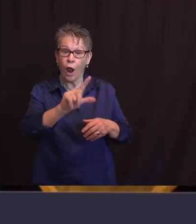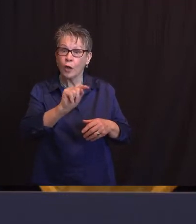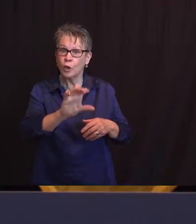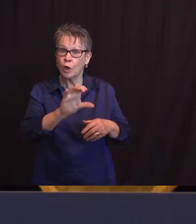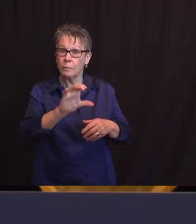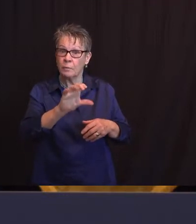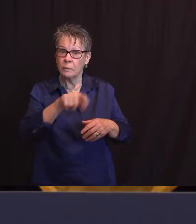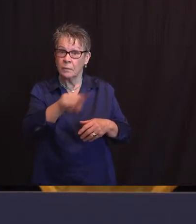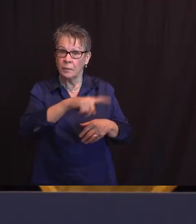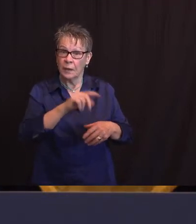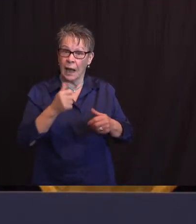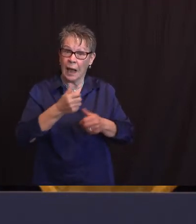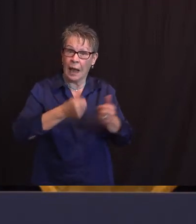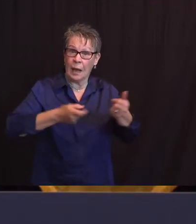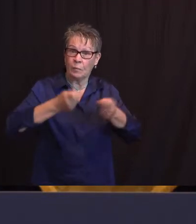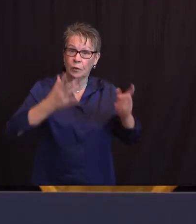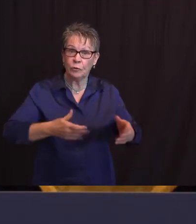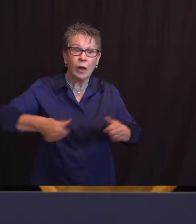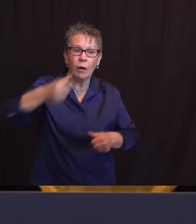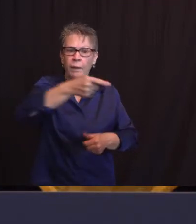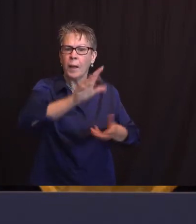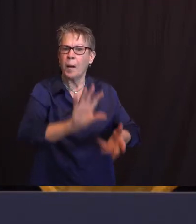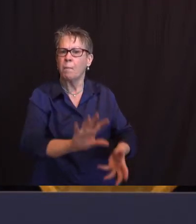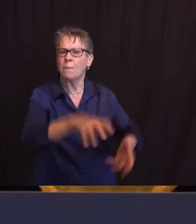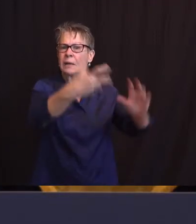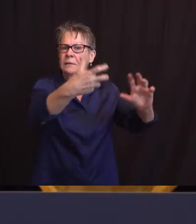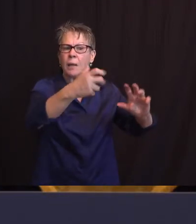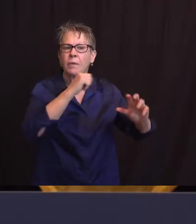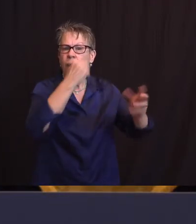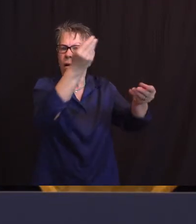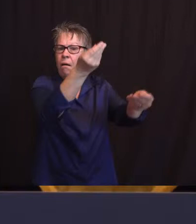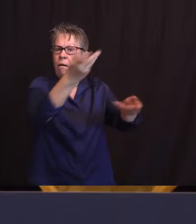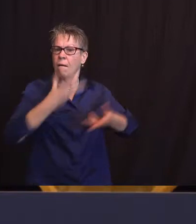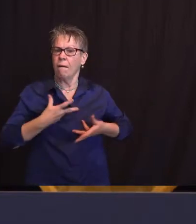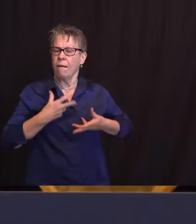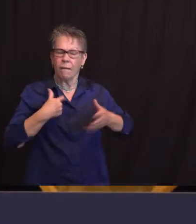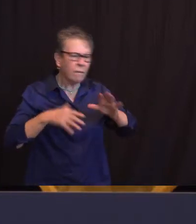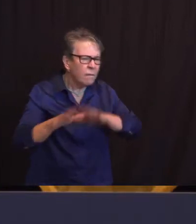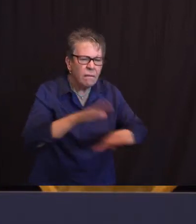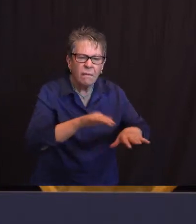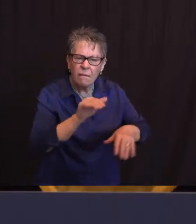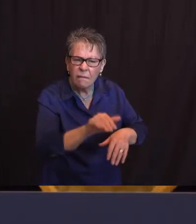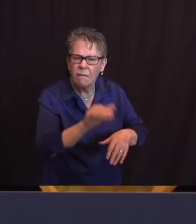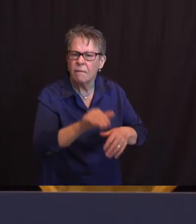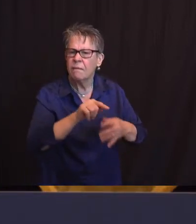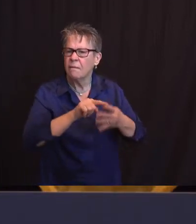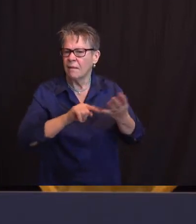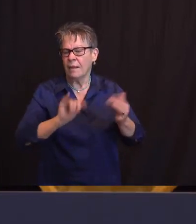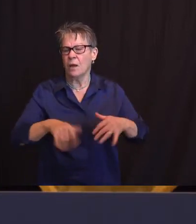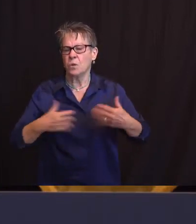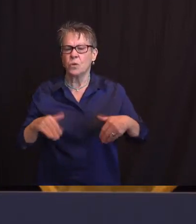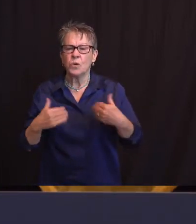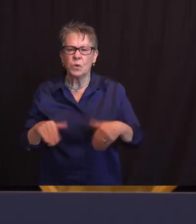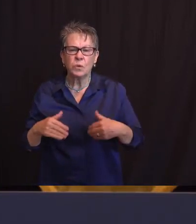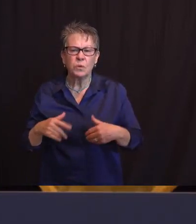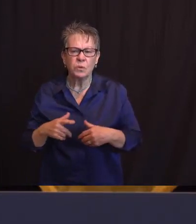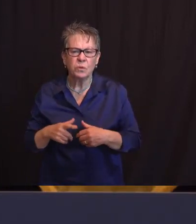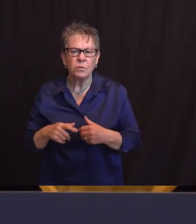quite possible there were. Let me make one other point that we've made, and again, we've made all these points many times, but it is worth